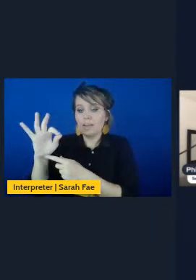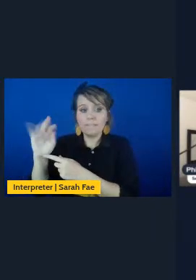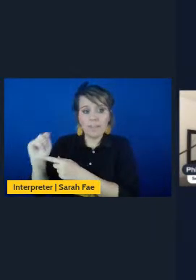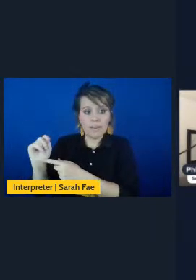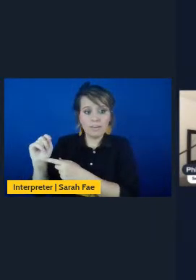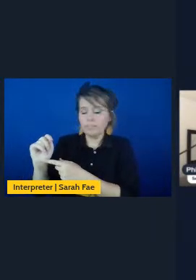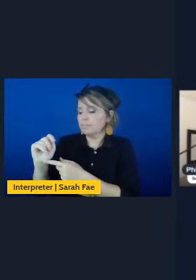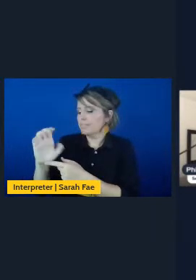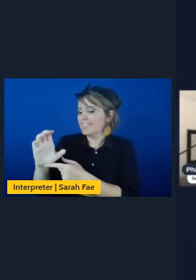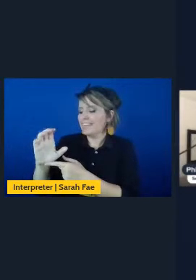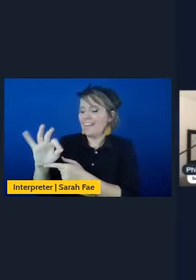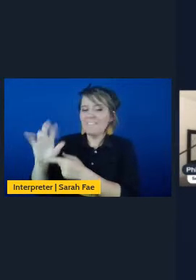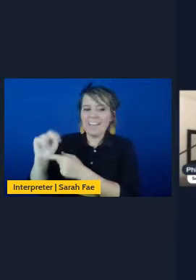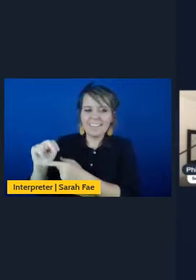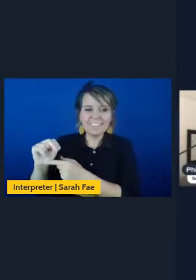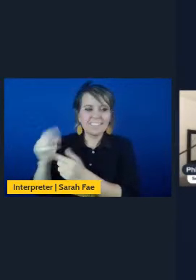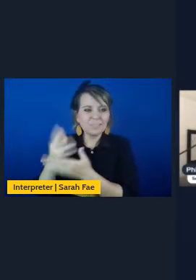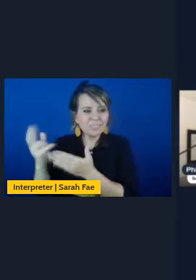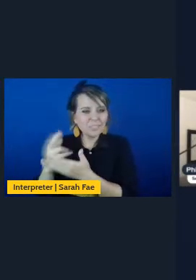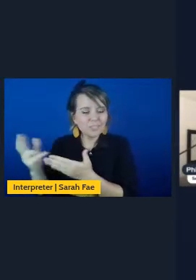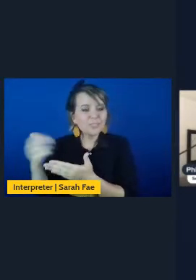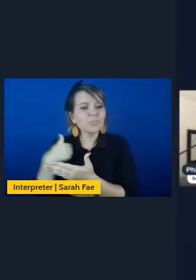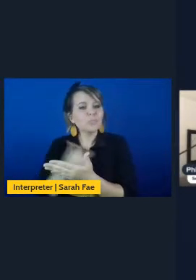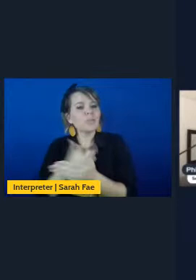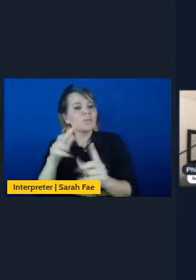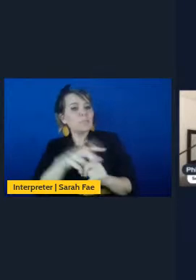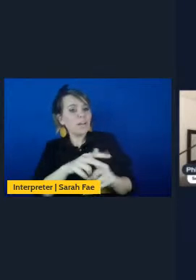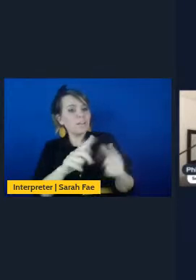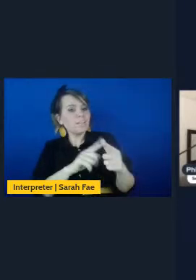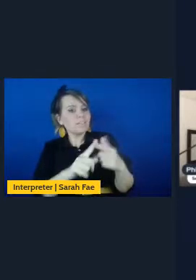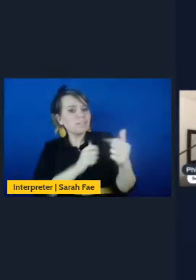apply and update the policy to destroy.